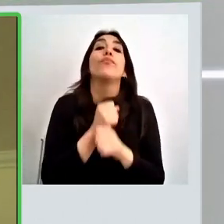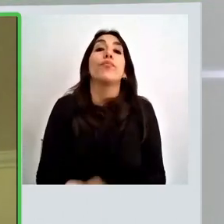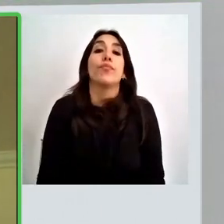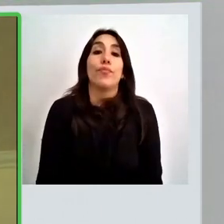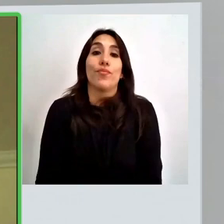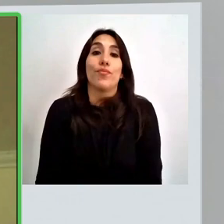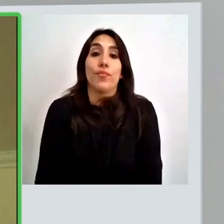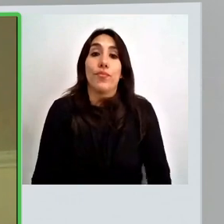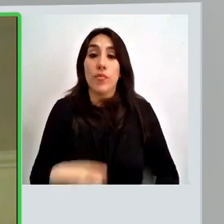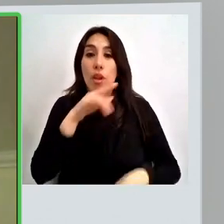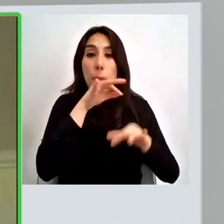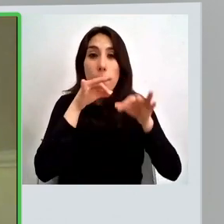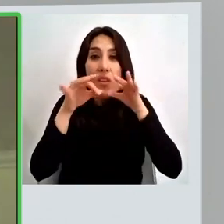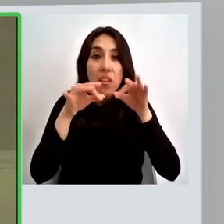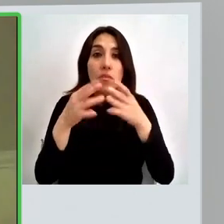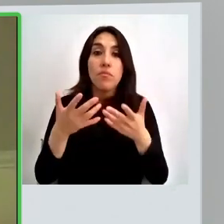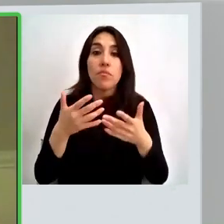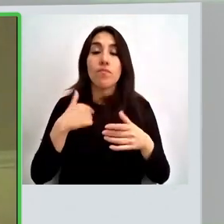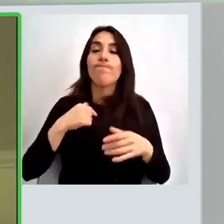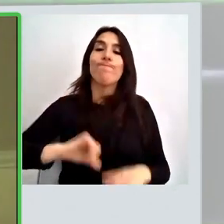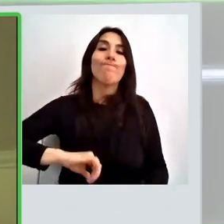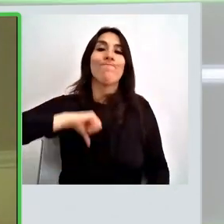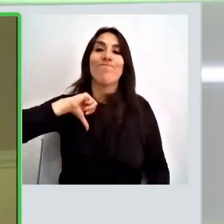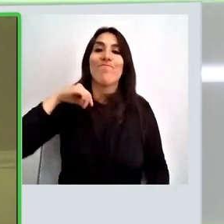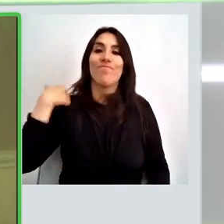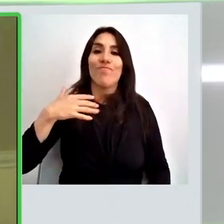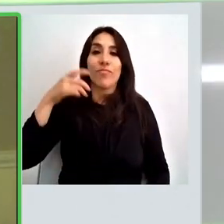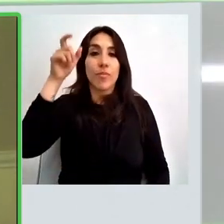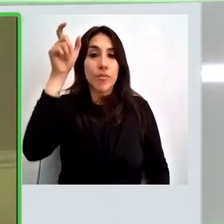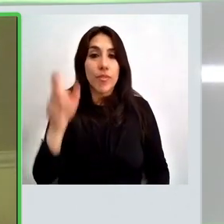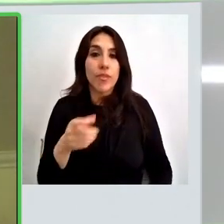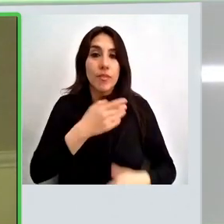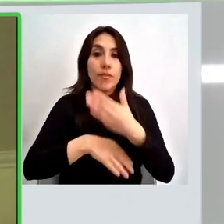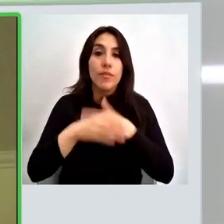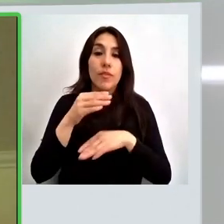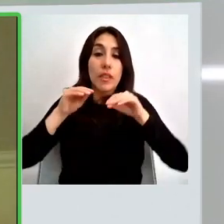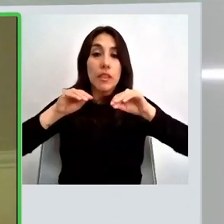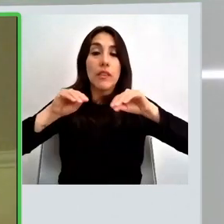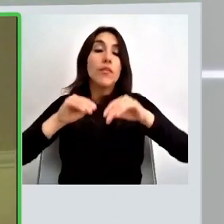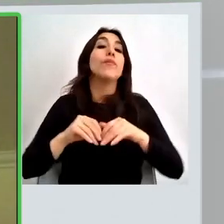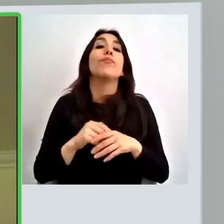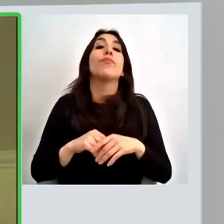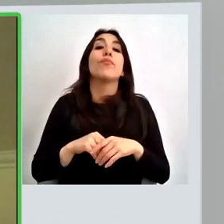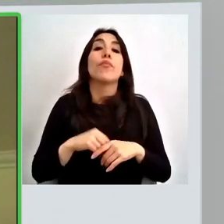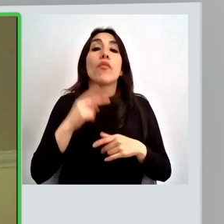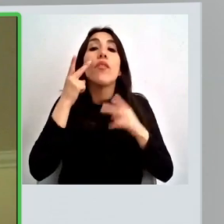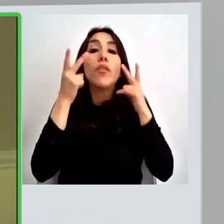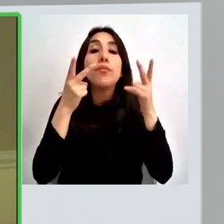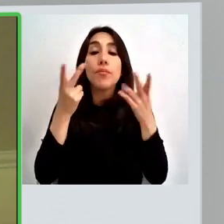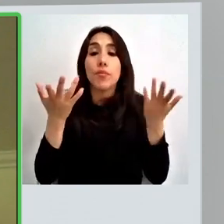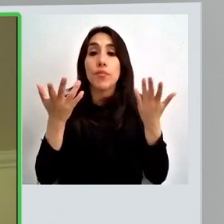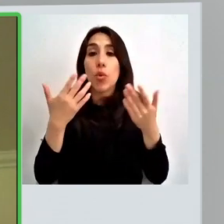and found that the whole workforce became much more,